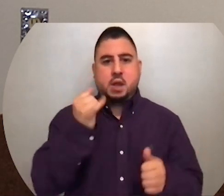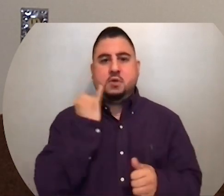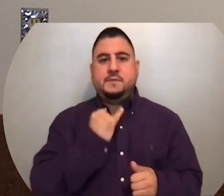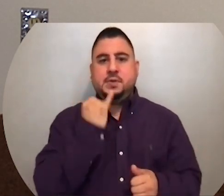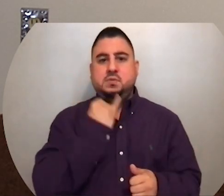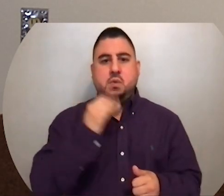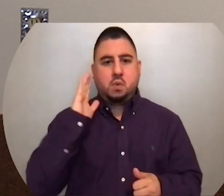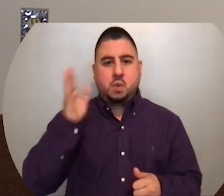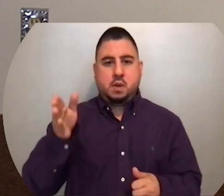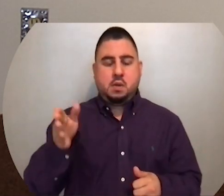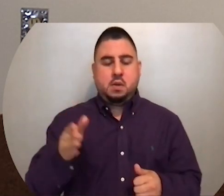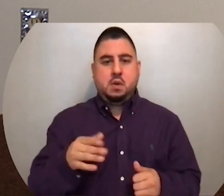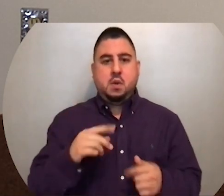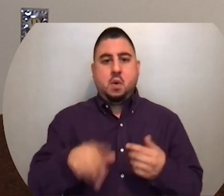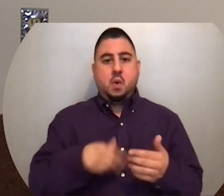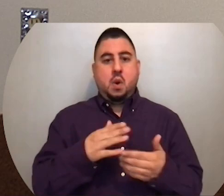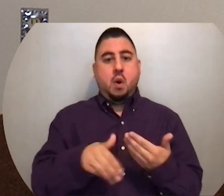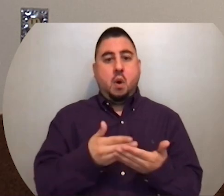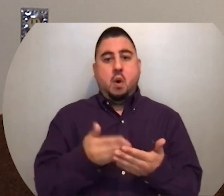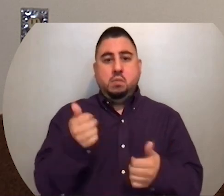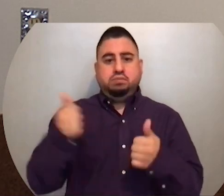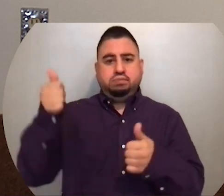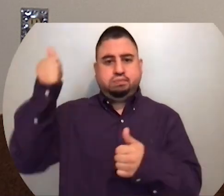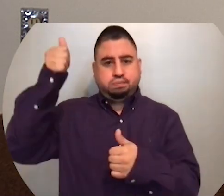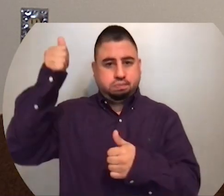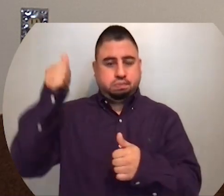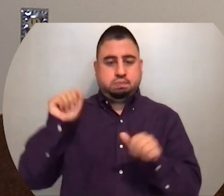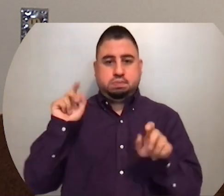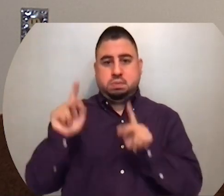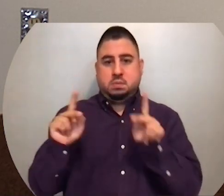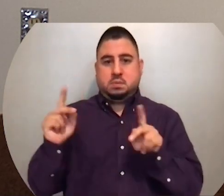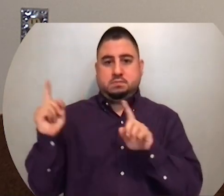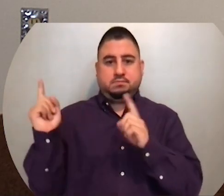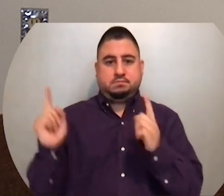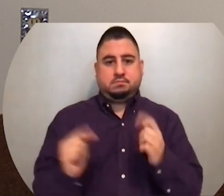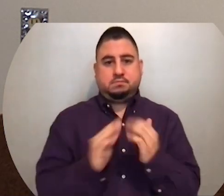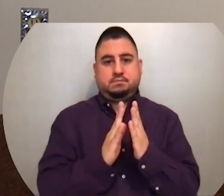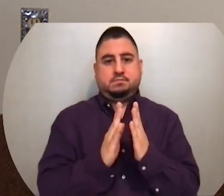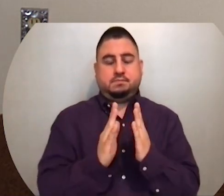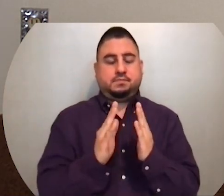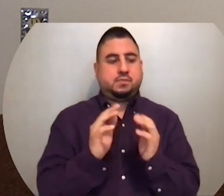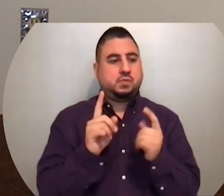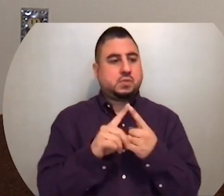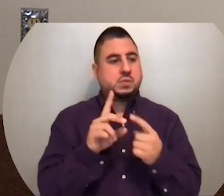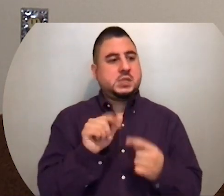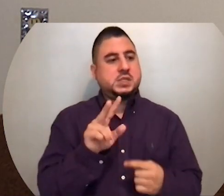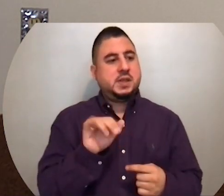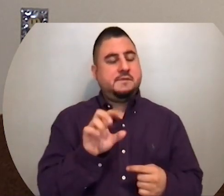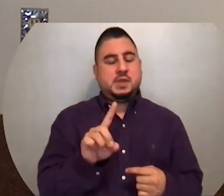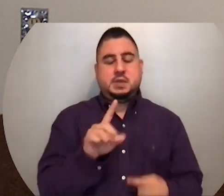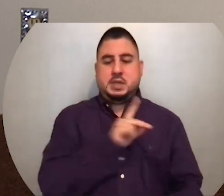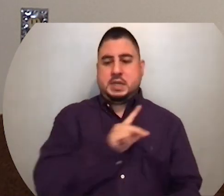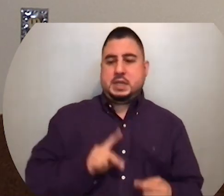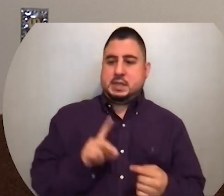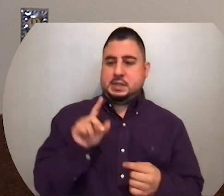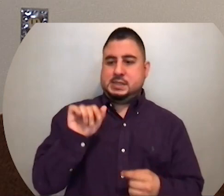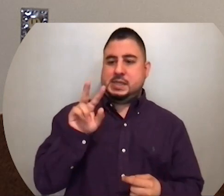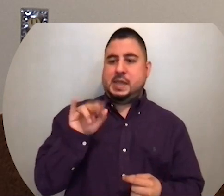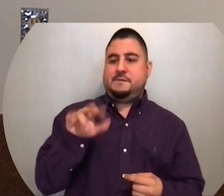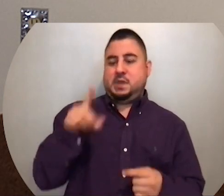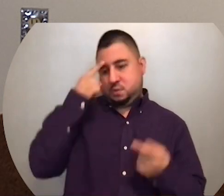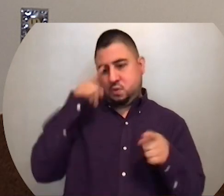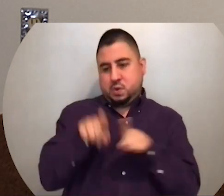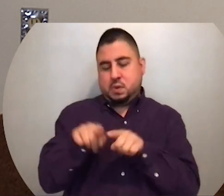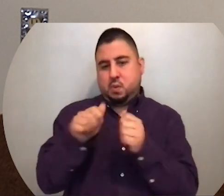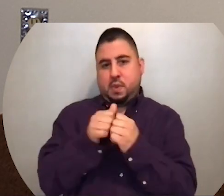Israel.' When all the elders of Israel came to David in Hebron, King David made an agreement with them